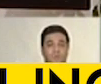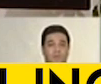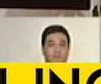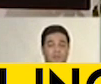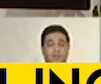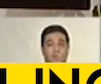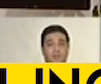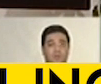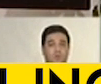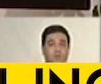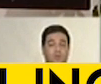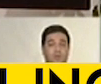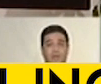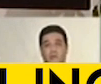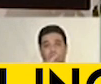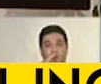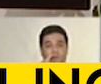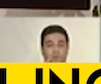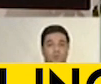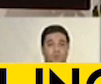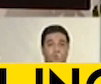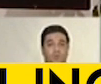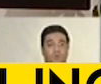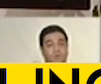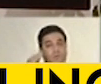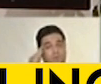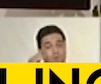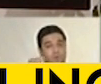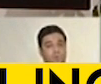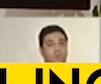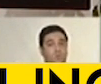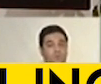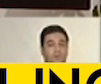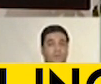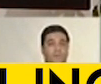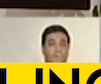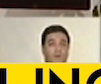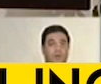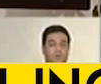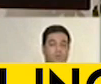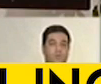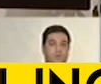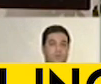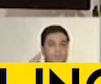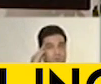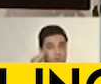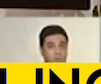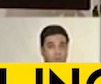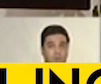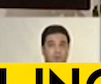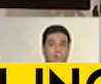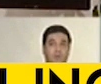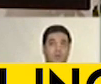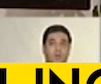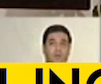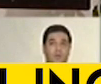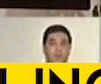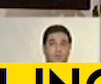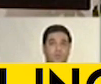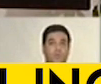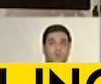degan so'zni biz arabchada lug'aviy ma'nosini o'rganganimizda makon degan ma'noni anglatar ekan. Qadrli o'quvchilar,